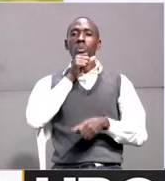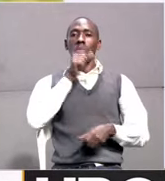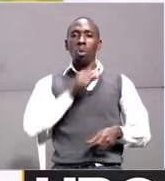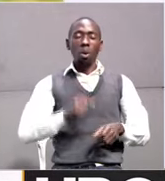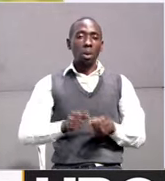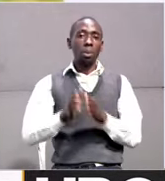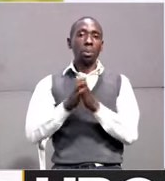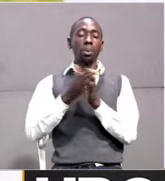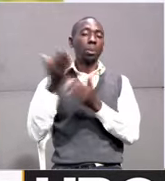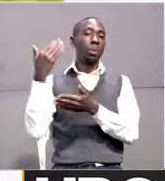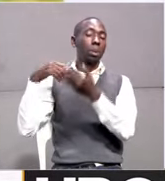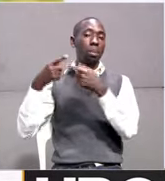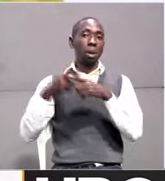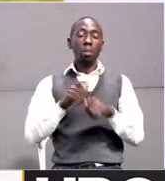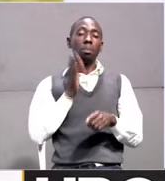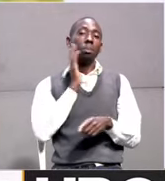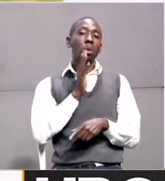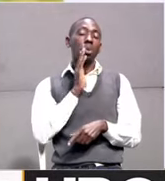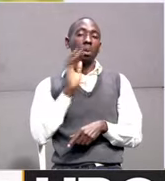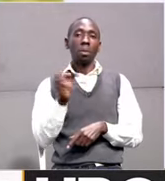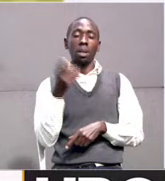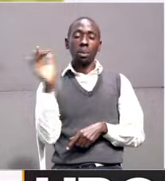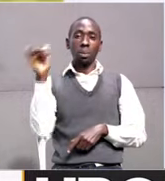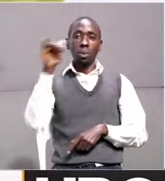time wrote.